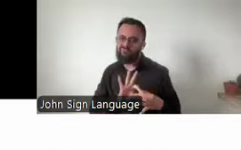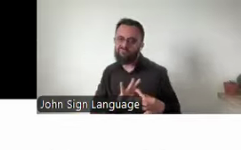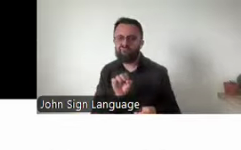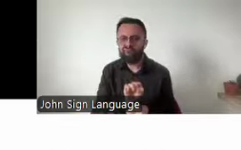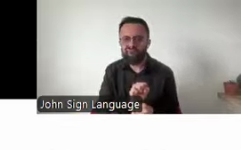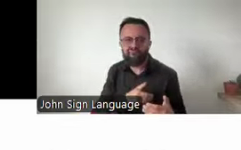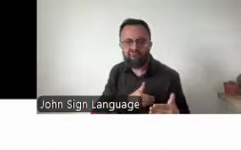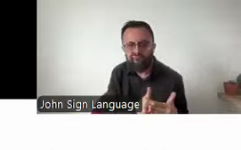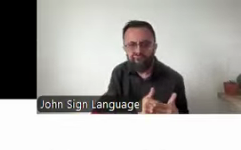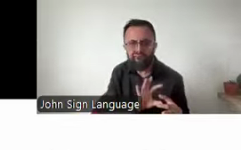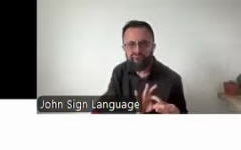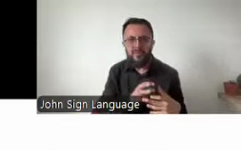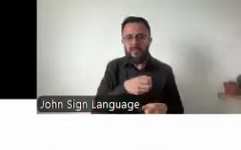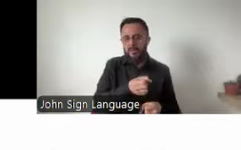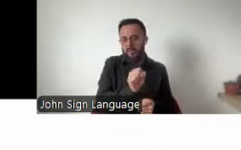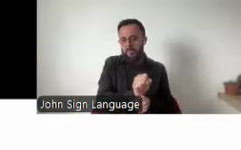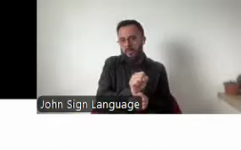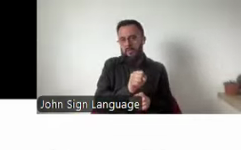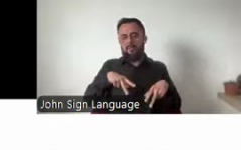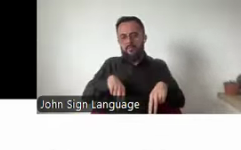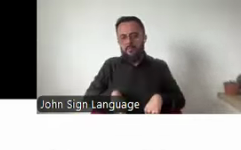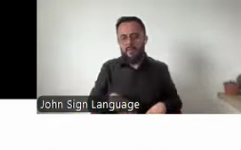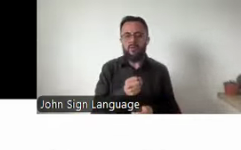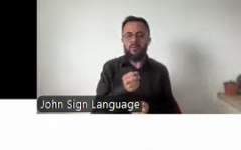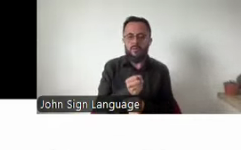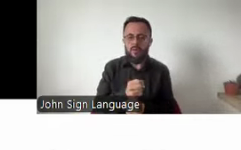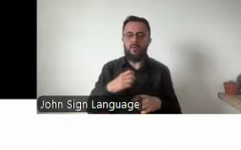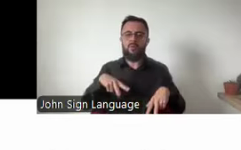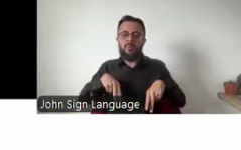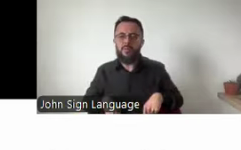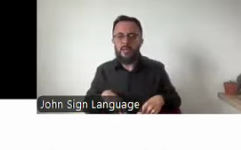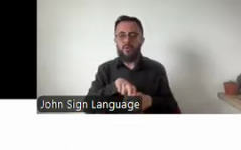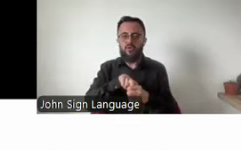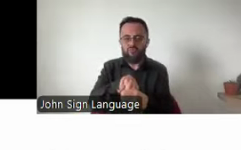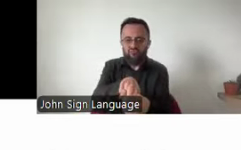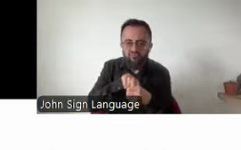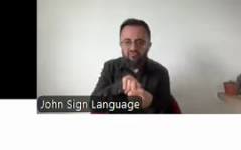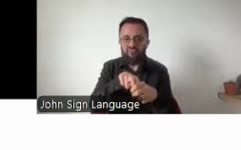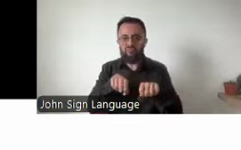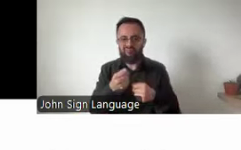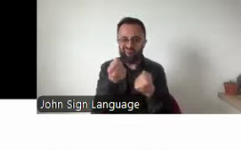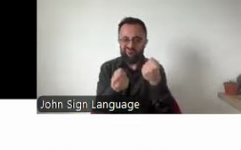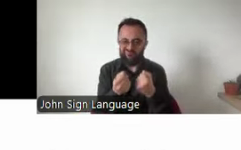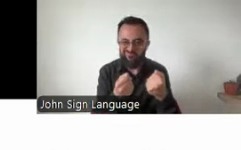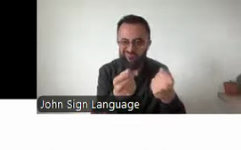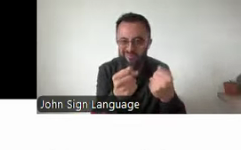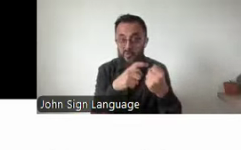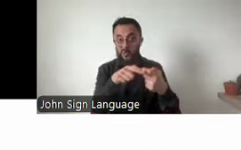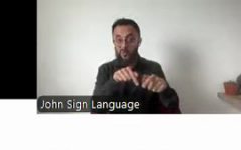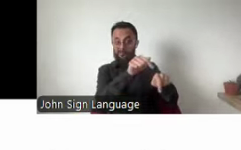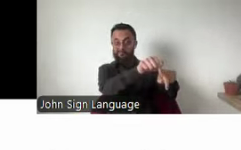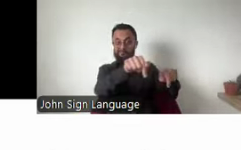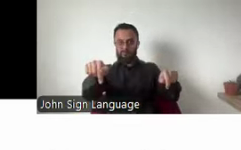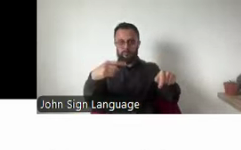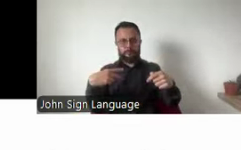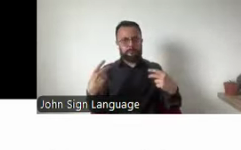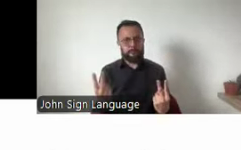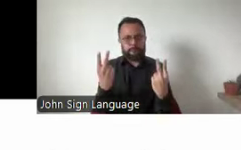very important in the field of disability. But also, we encourage a collaborative process with many